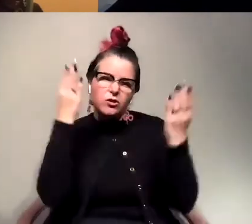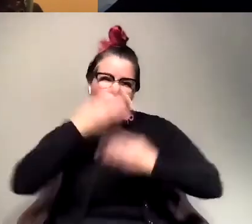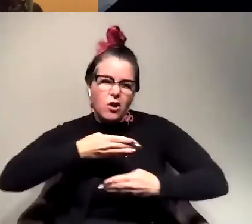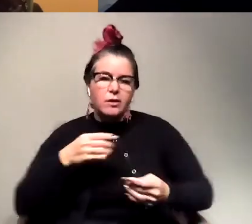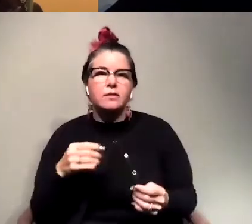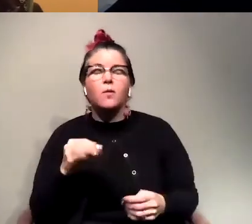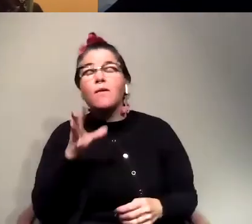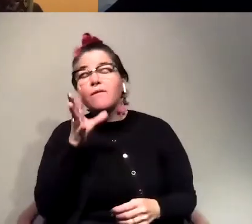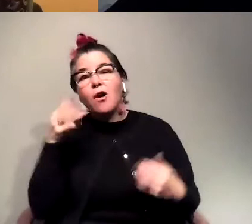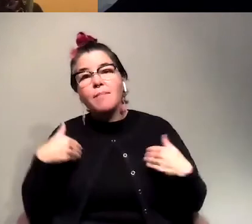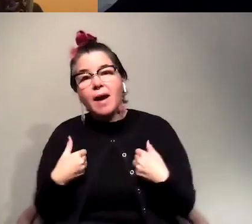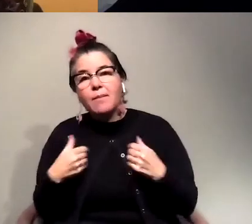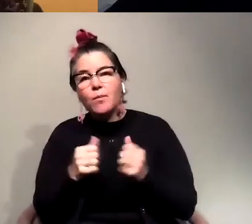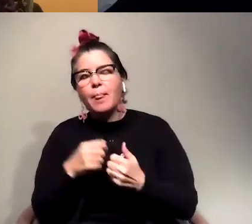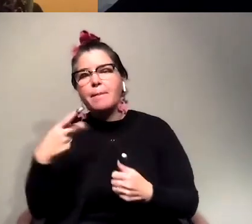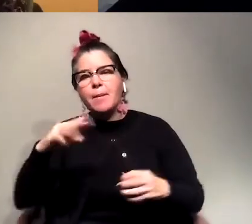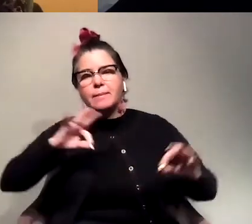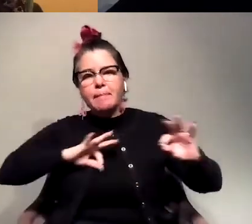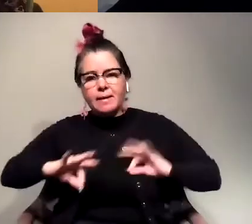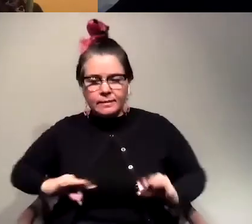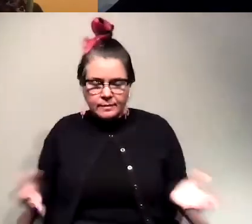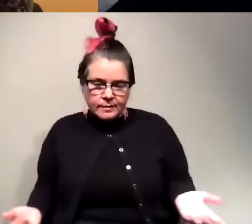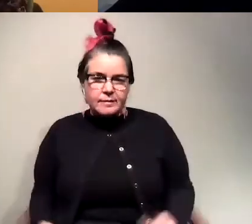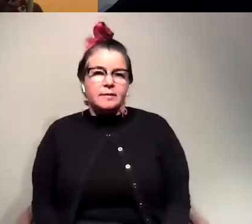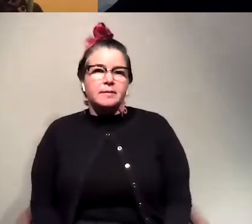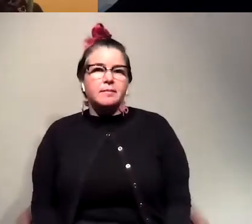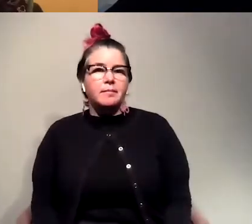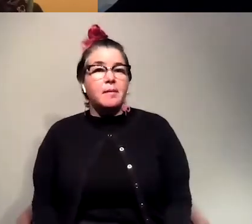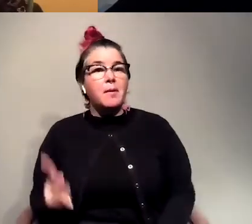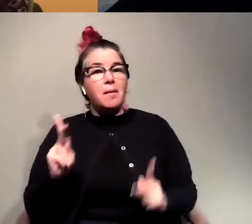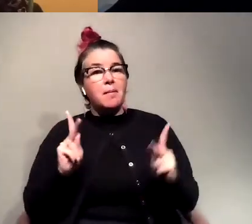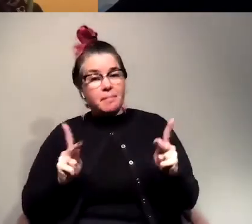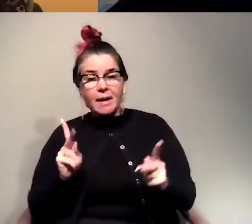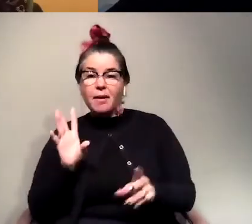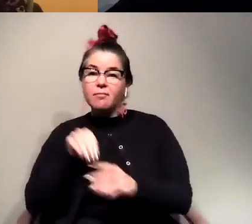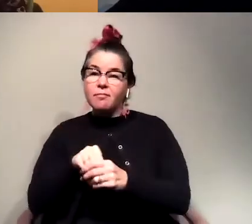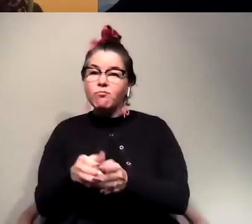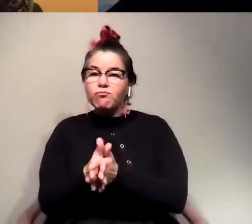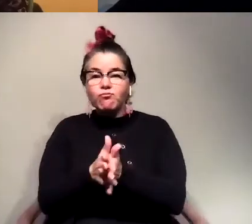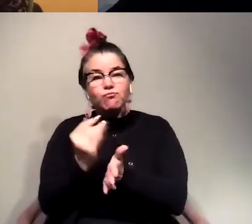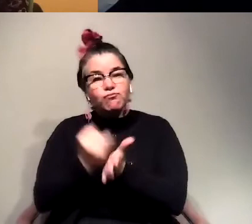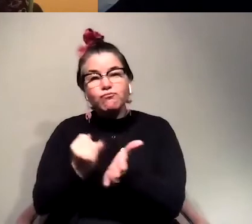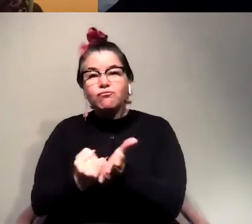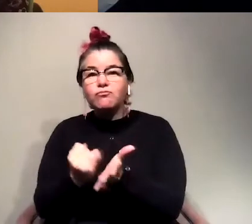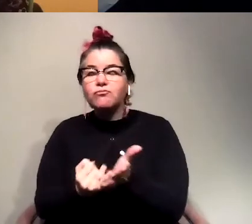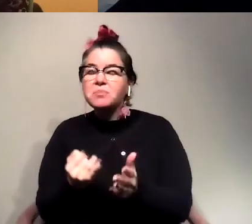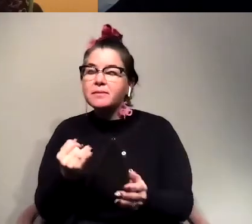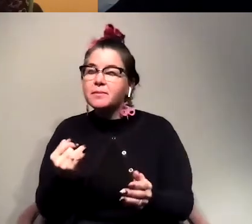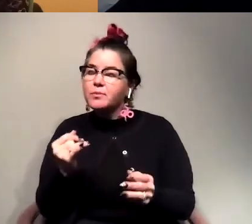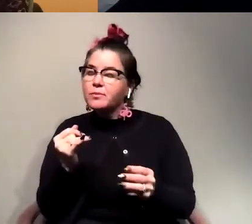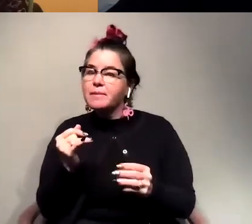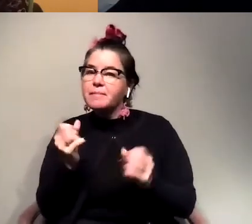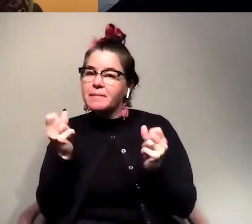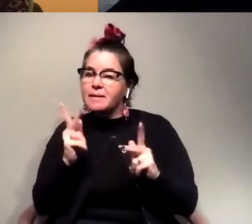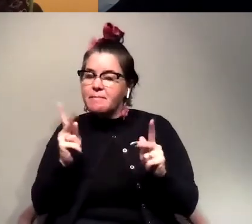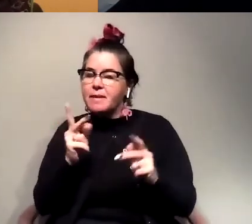farm animal with purple spots on it. And people are drawing them. And there's some really fantastic art and some